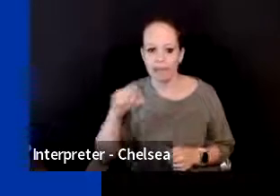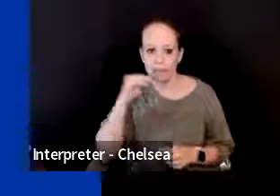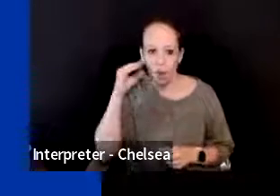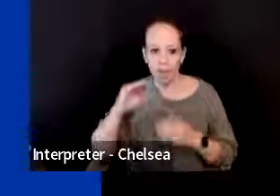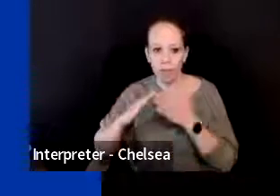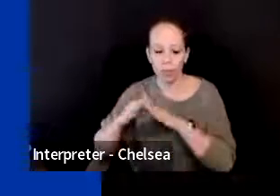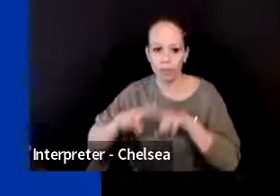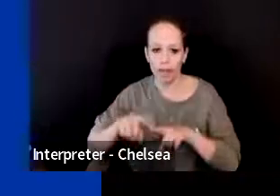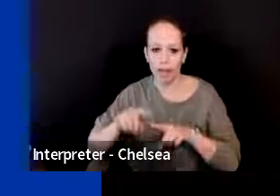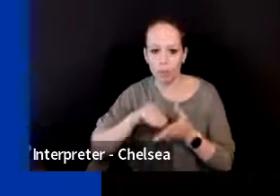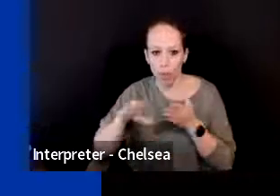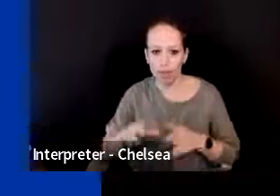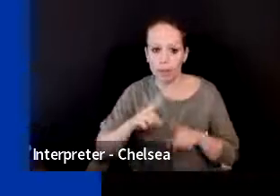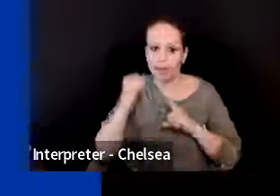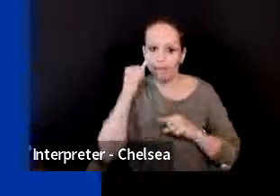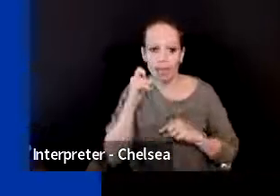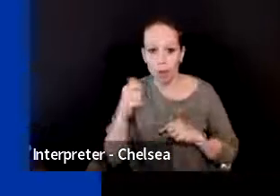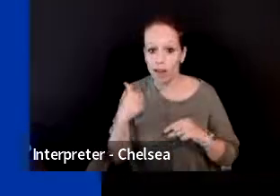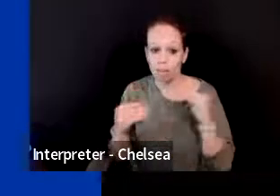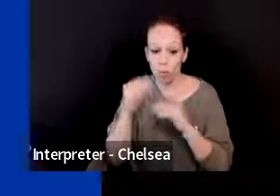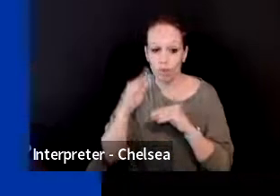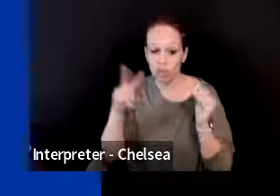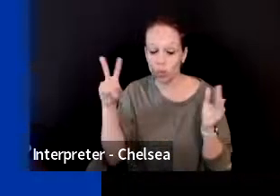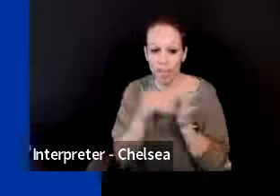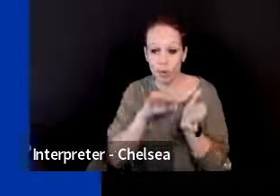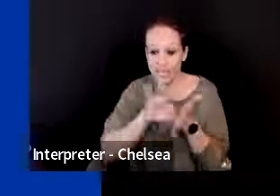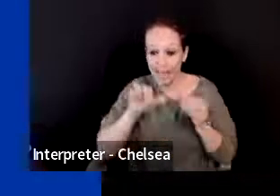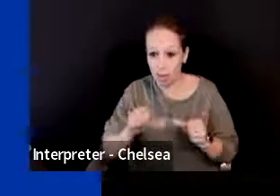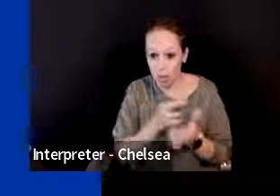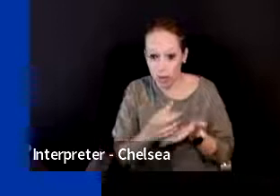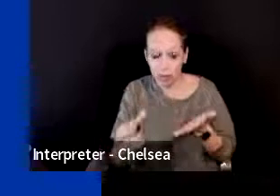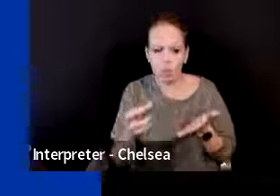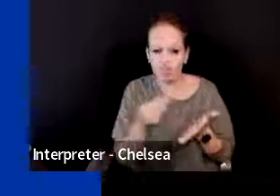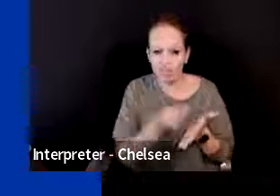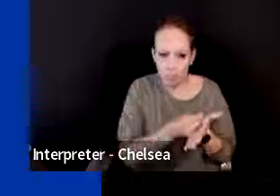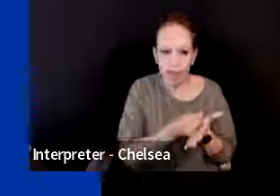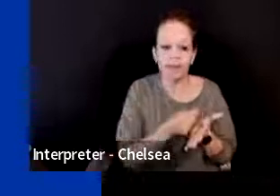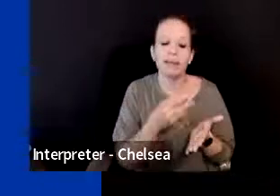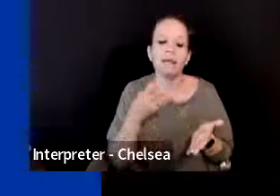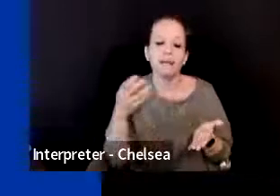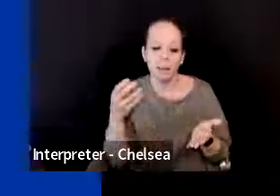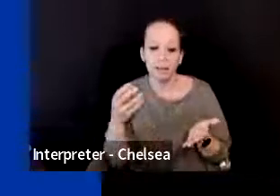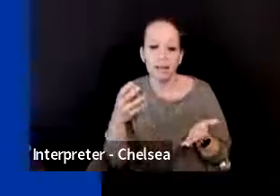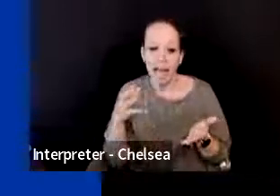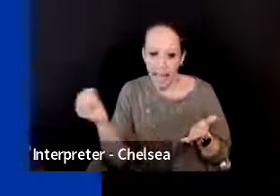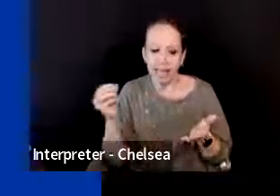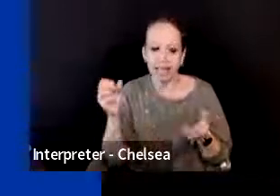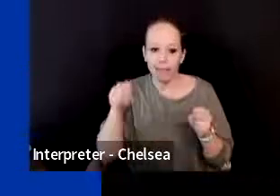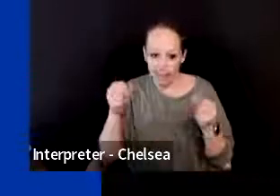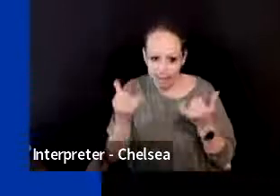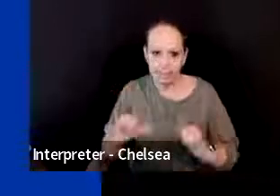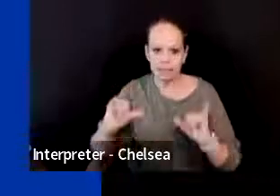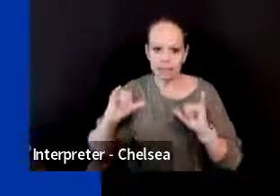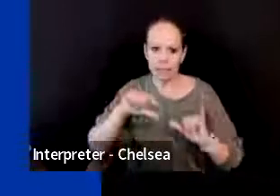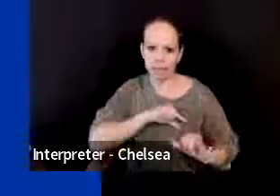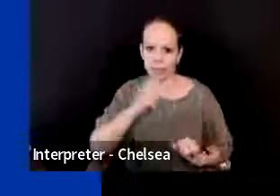than $2,000 of accountable resources, and still maintain eligibility for Medicare if receiving an SSI DI payment. So what